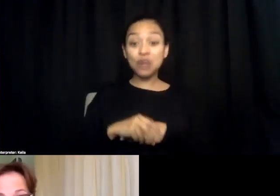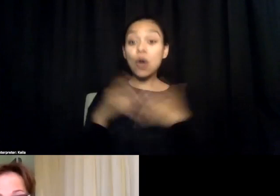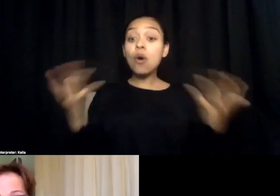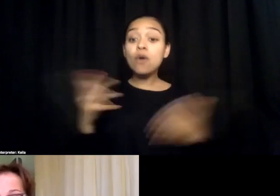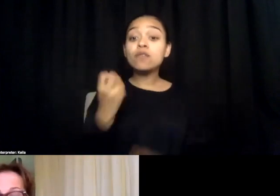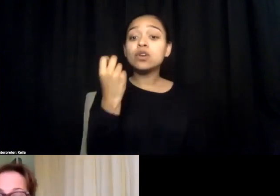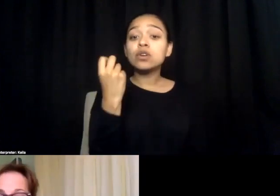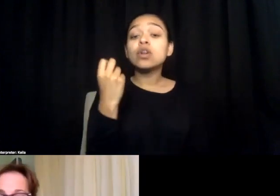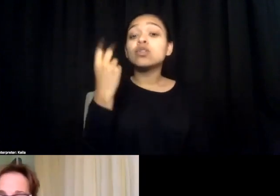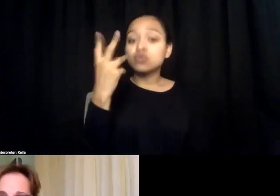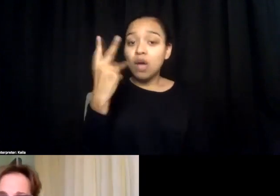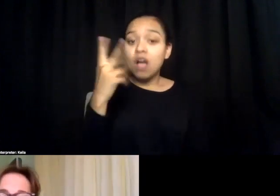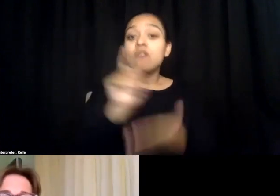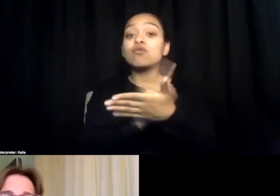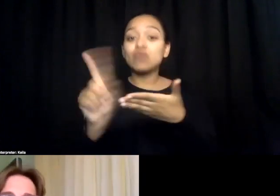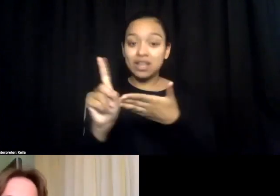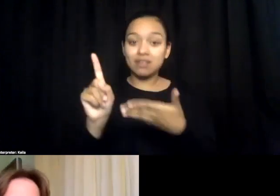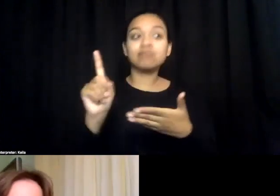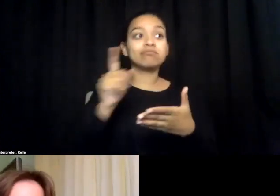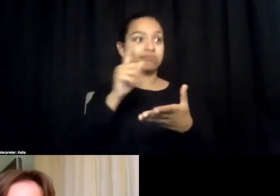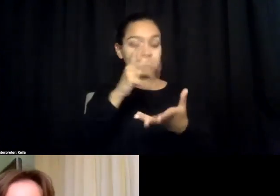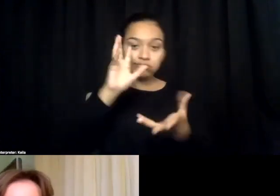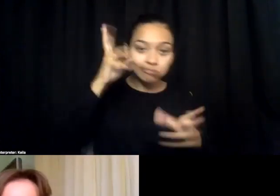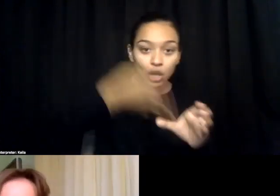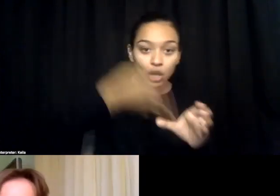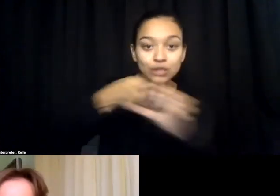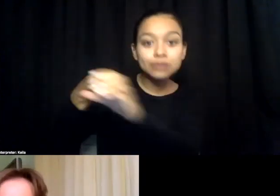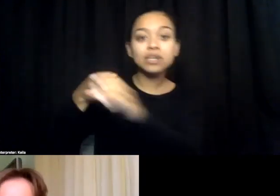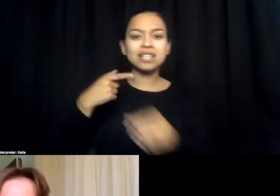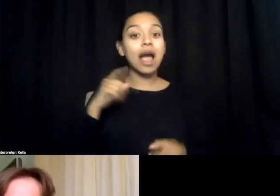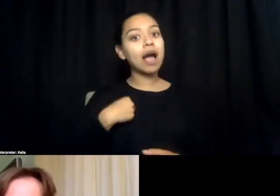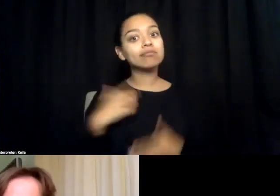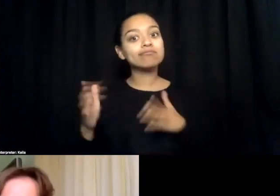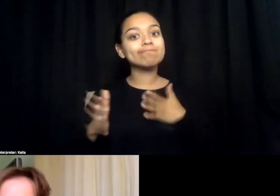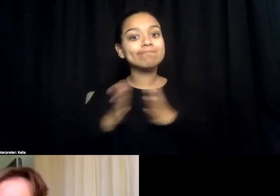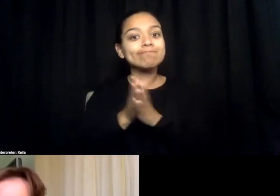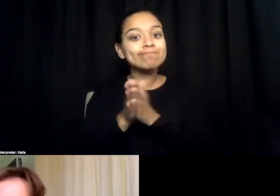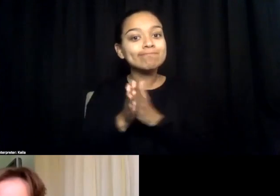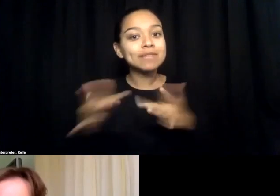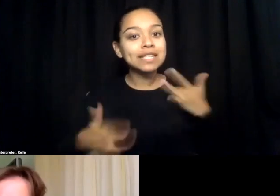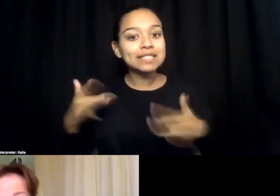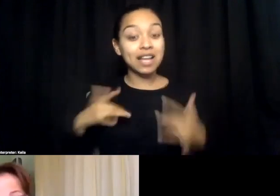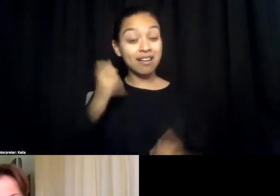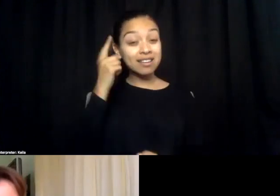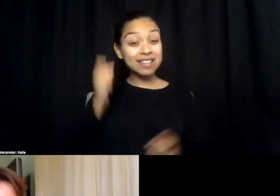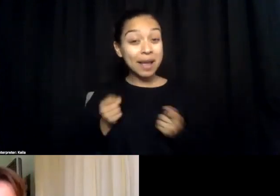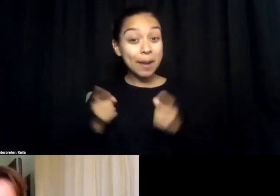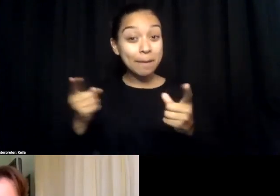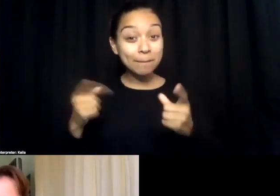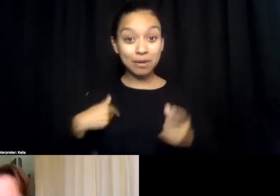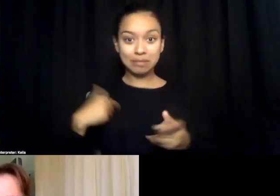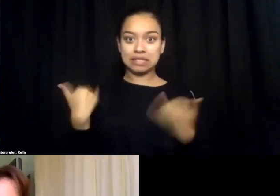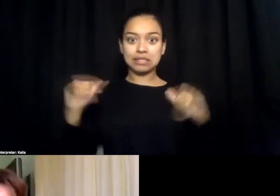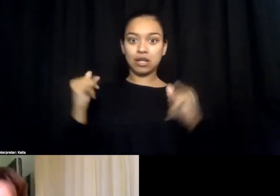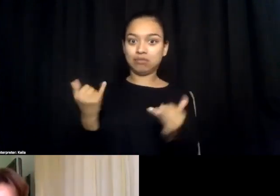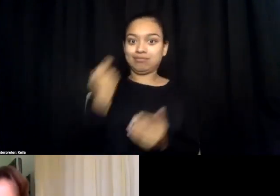12-week limited engagement so far, and I'm very, very excited. Improv is not my world. I'm very scared of improv,